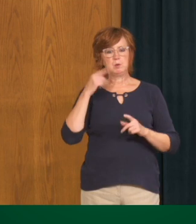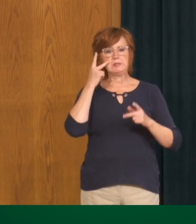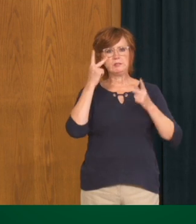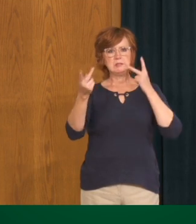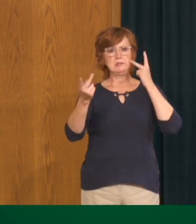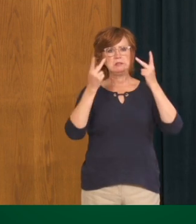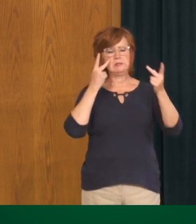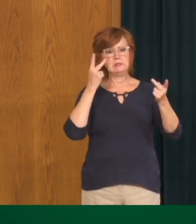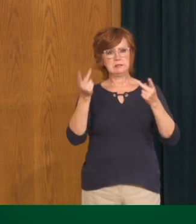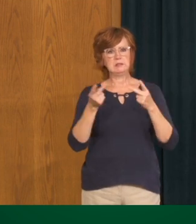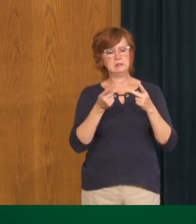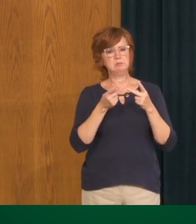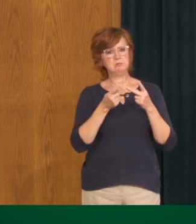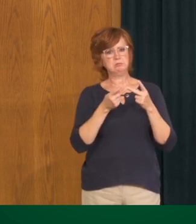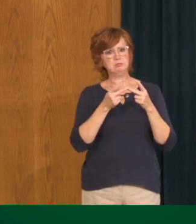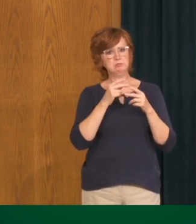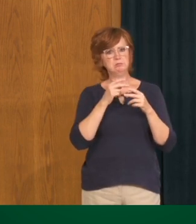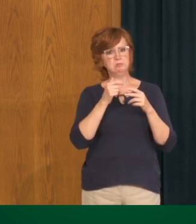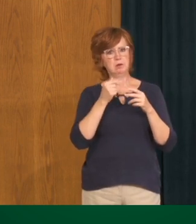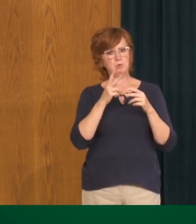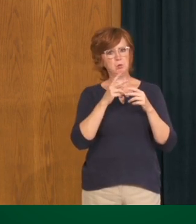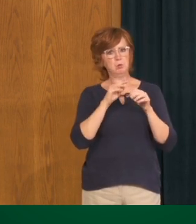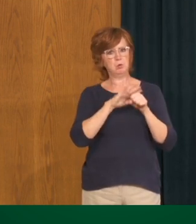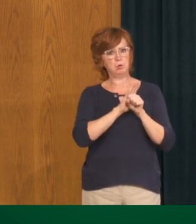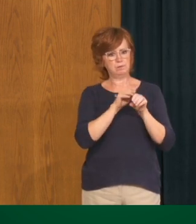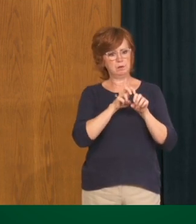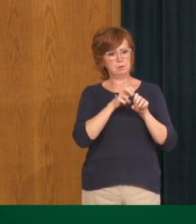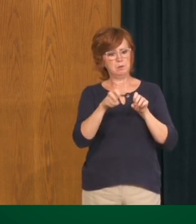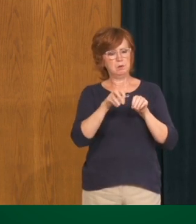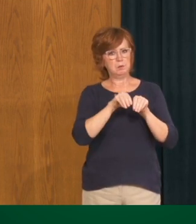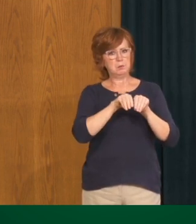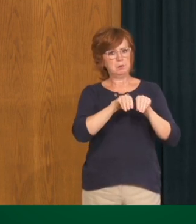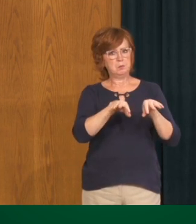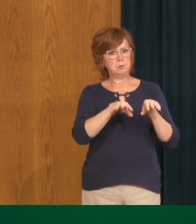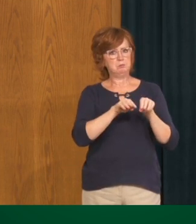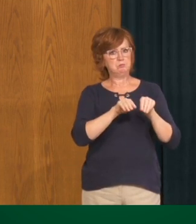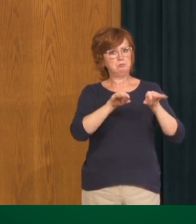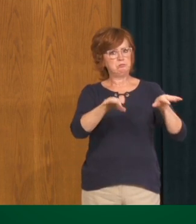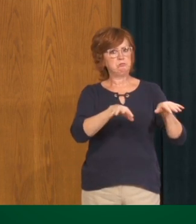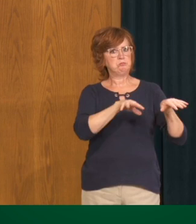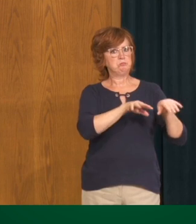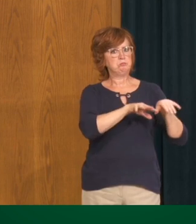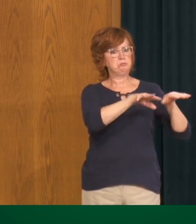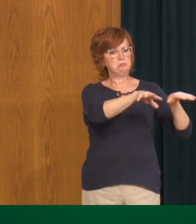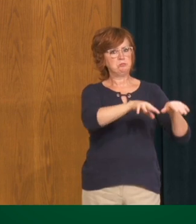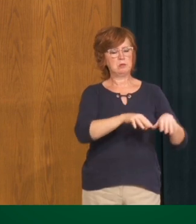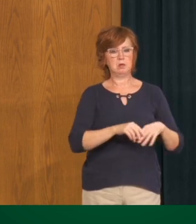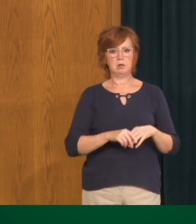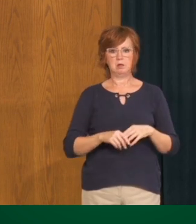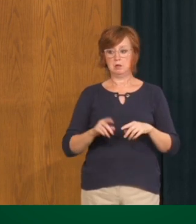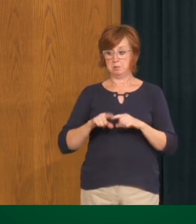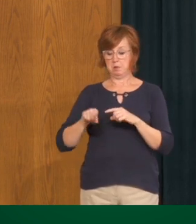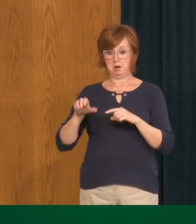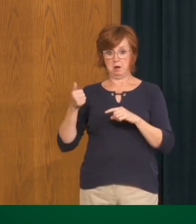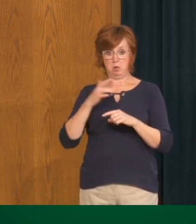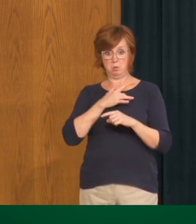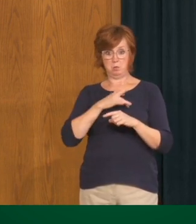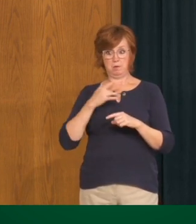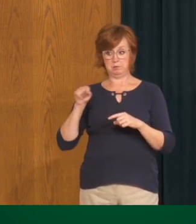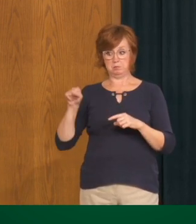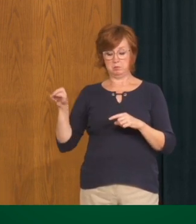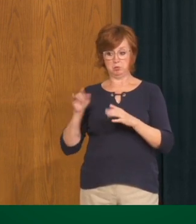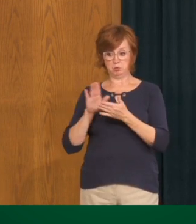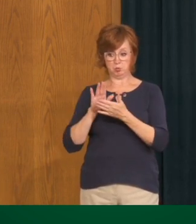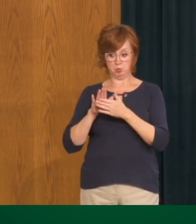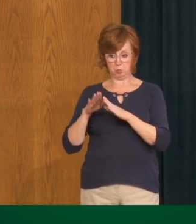managed, and we would expect the same to happen in schools, even though the school is a very large sector that's reopening, and we are